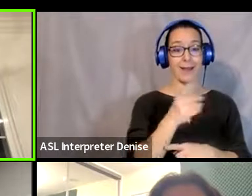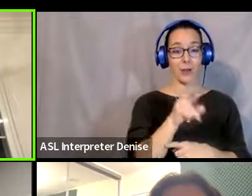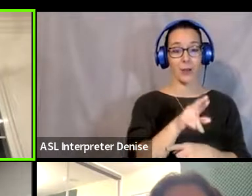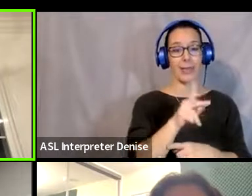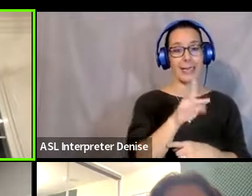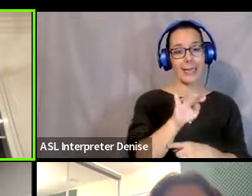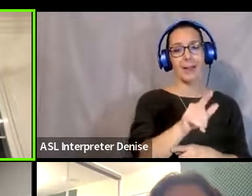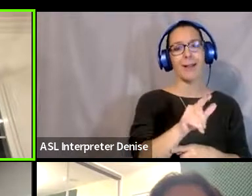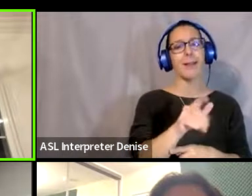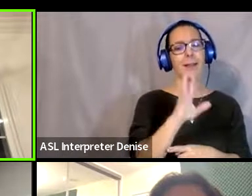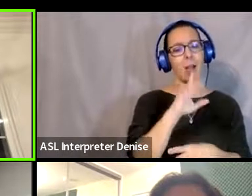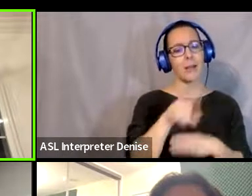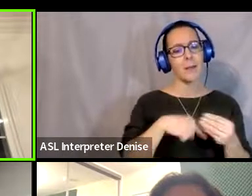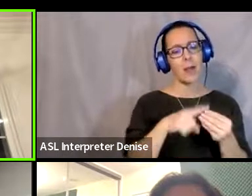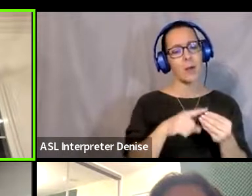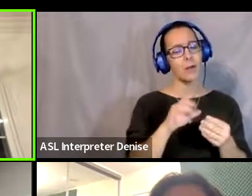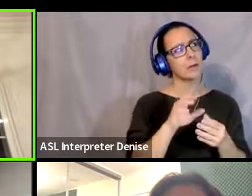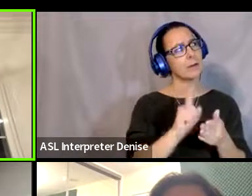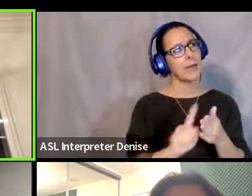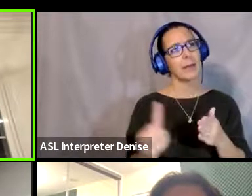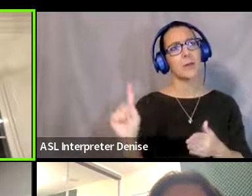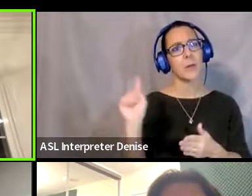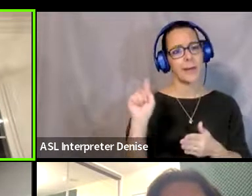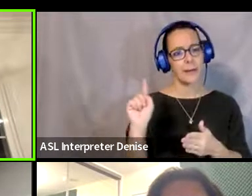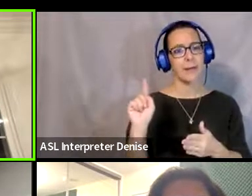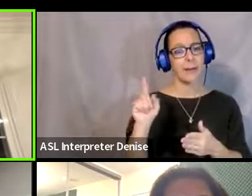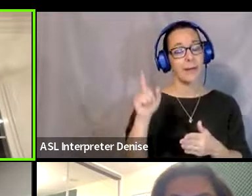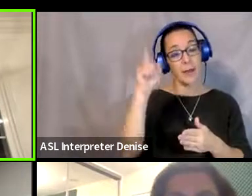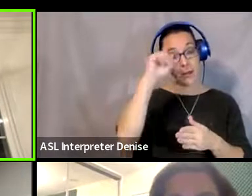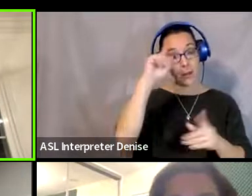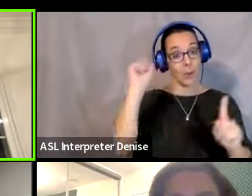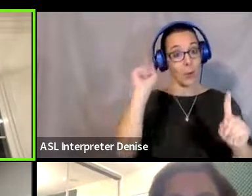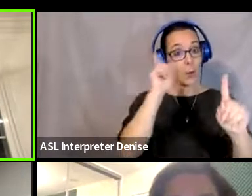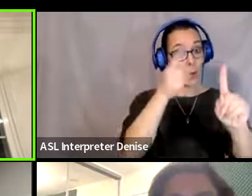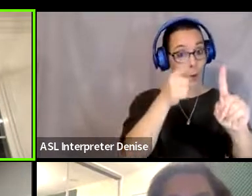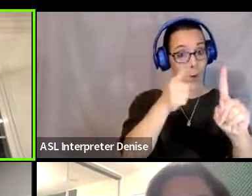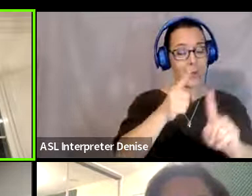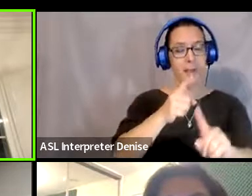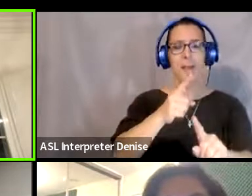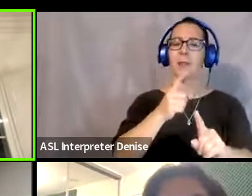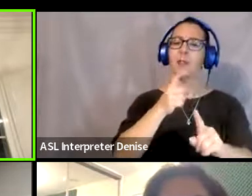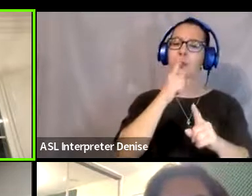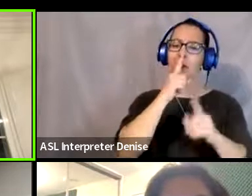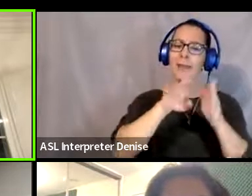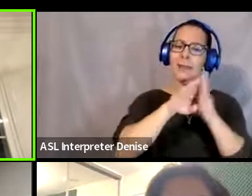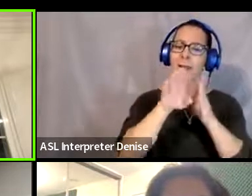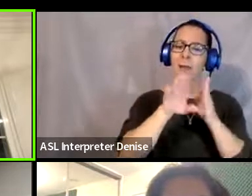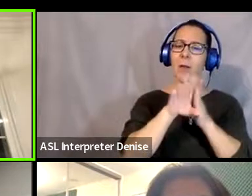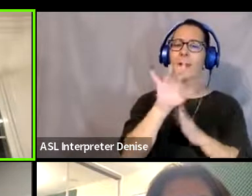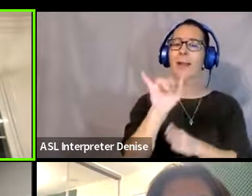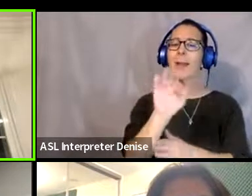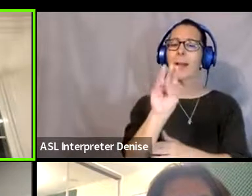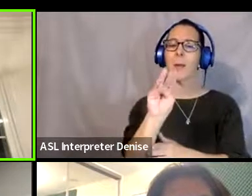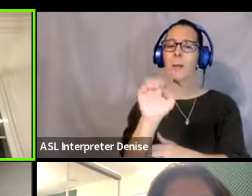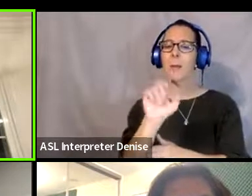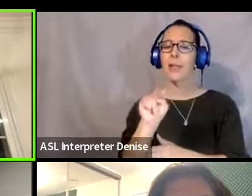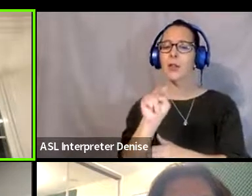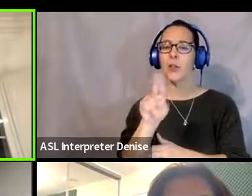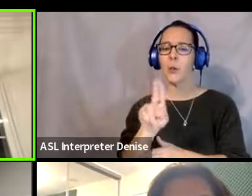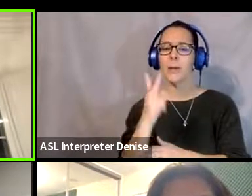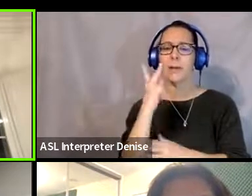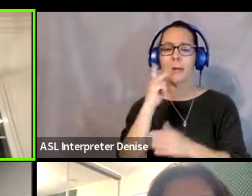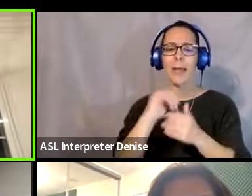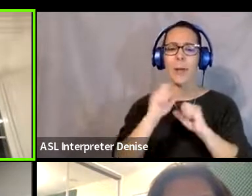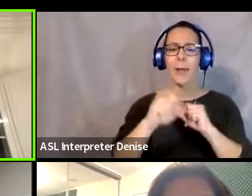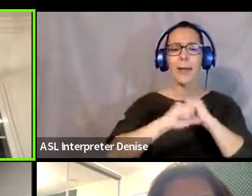talked last week. Our goal right now is to develop a menu and to be able to market some of these pieces to see how we can support one another